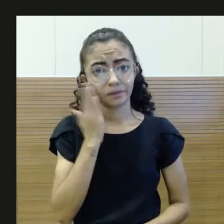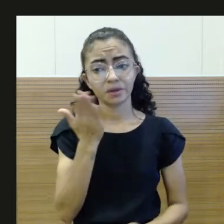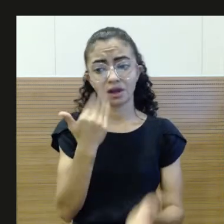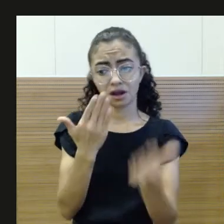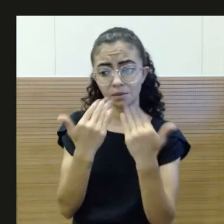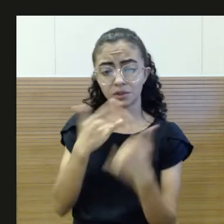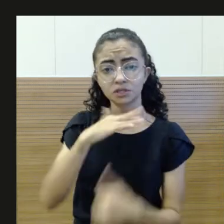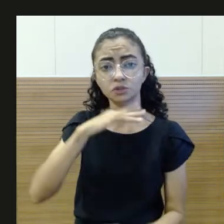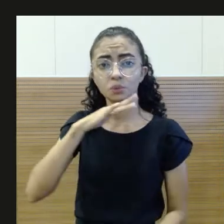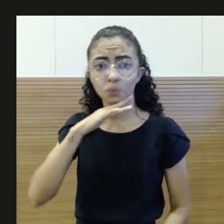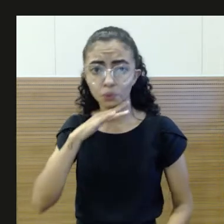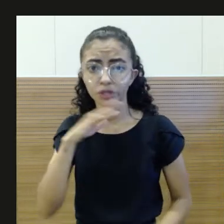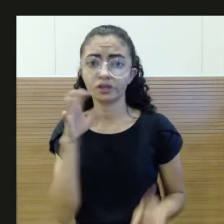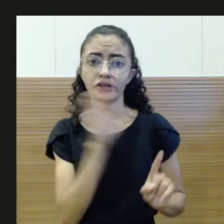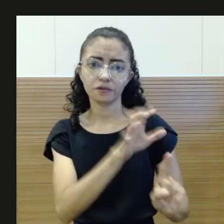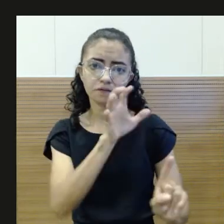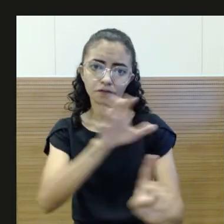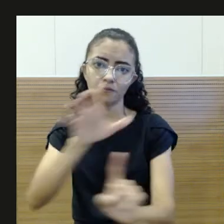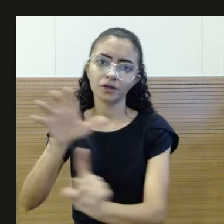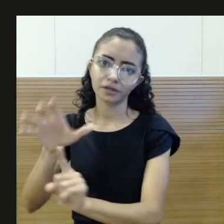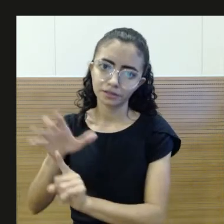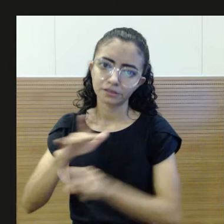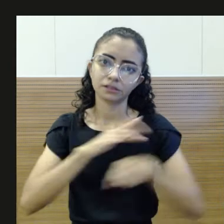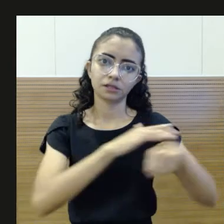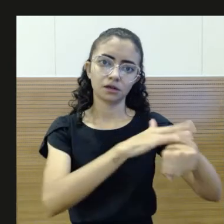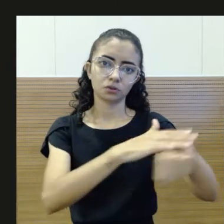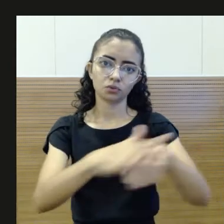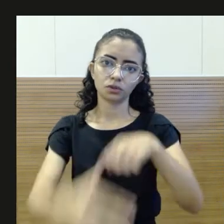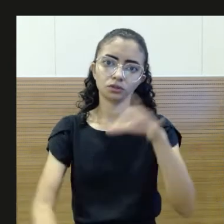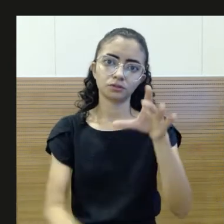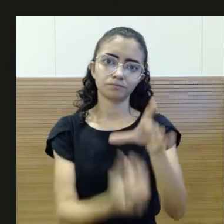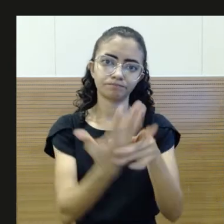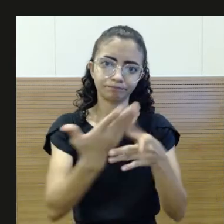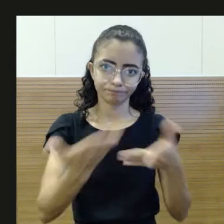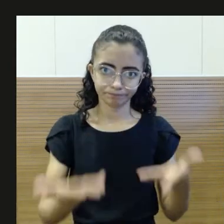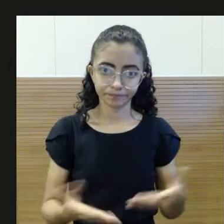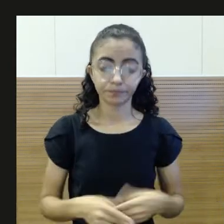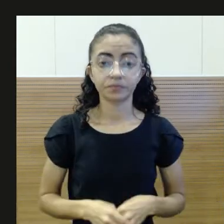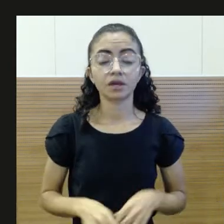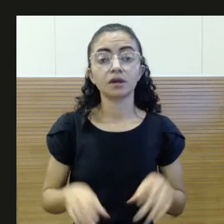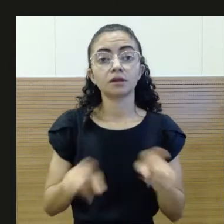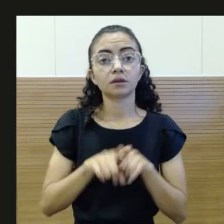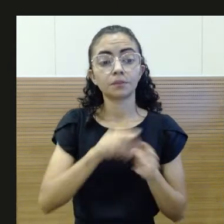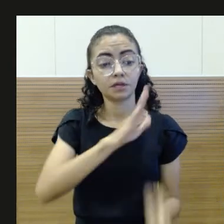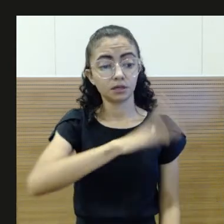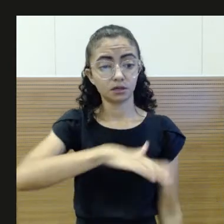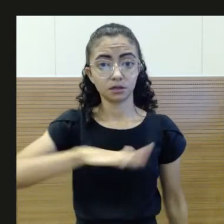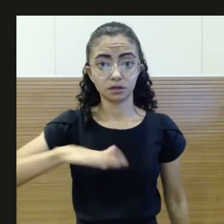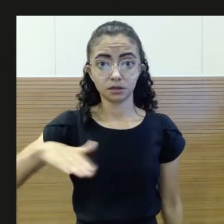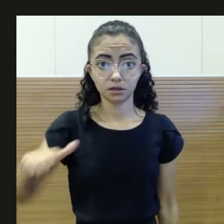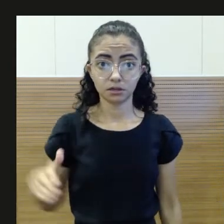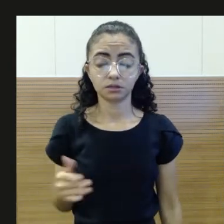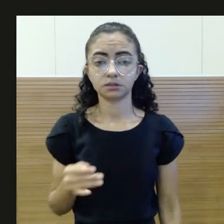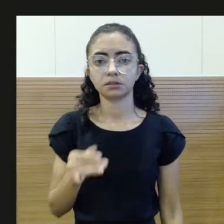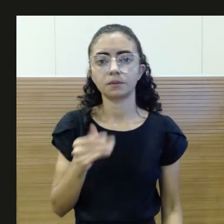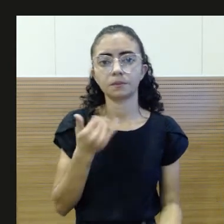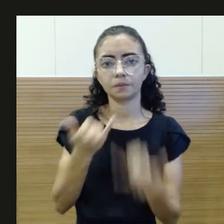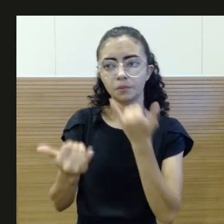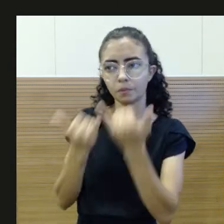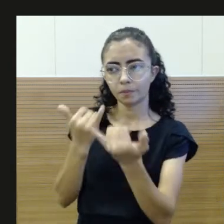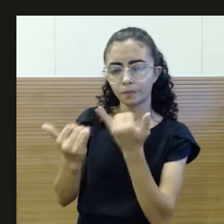being fed, this is not, it's not only to get nutrients. And another important point is that we recognize that an adequate and